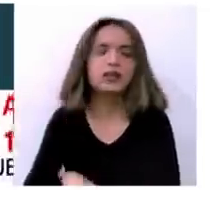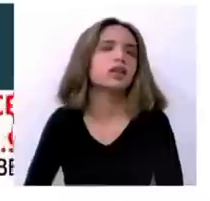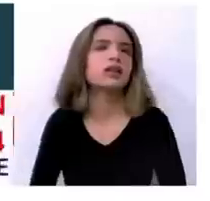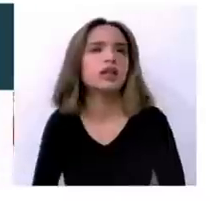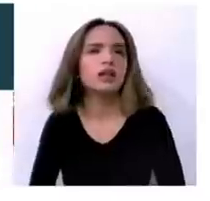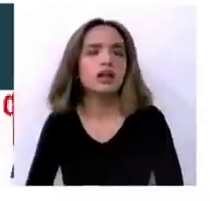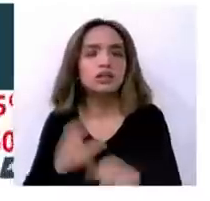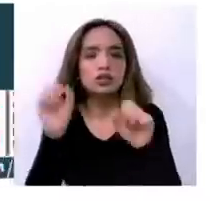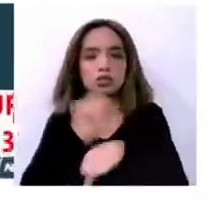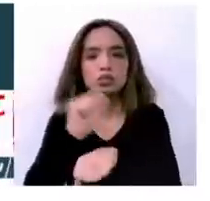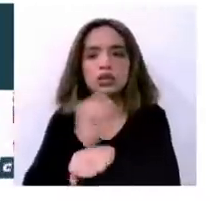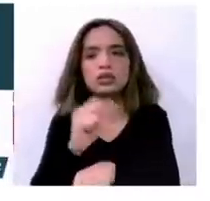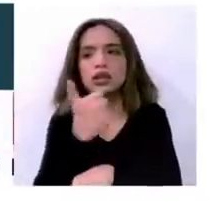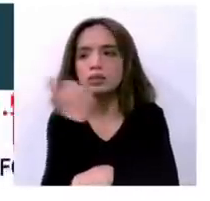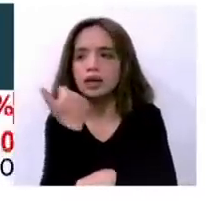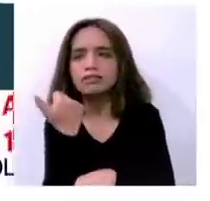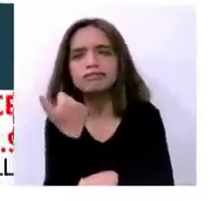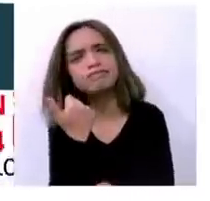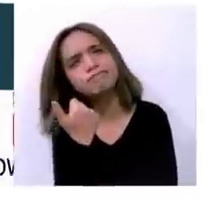worked